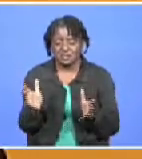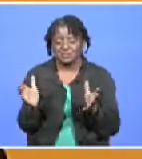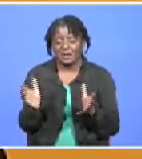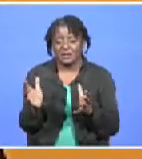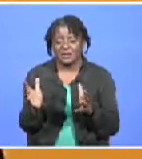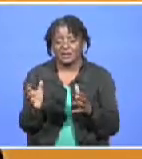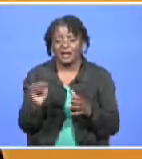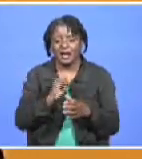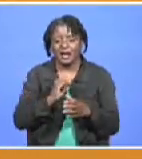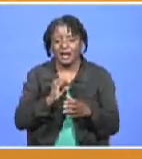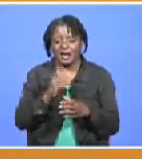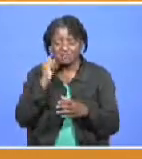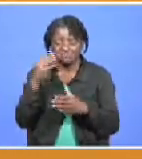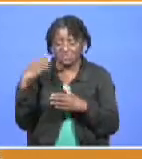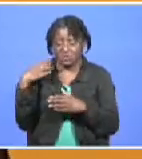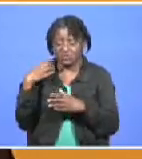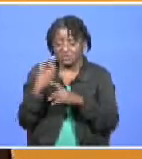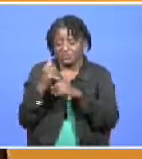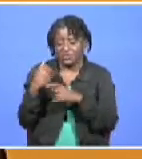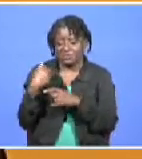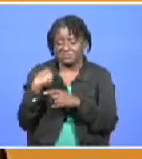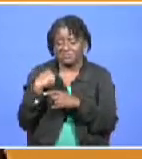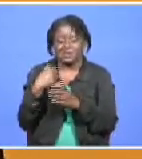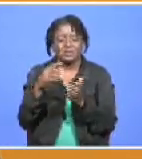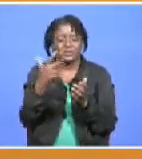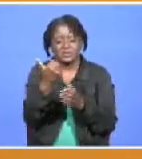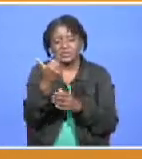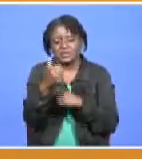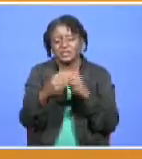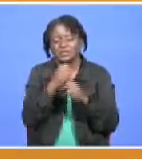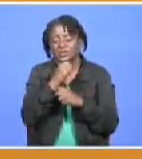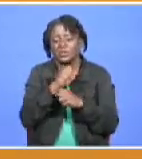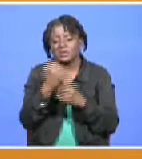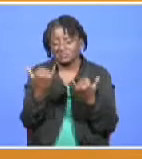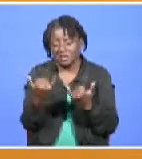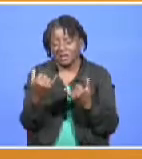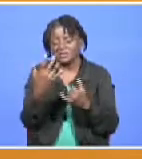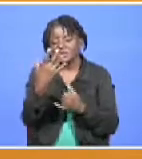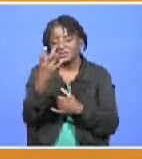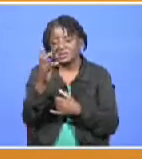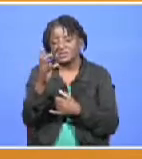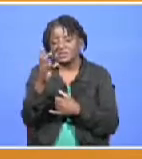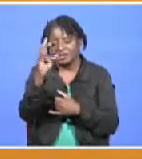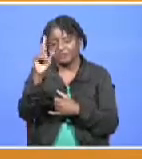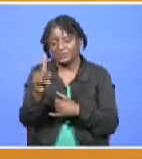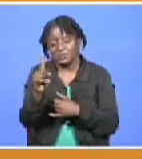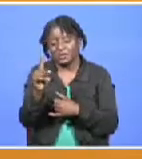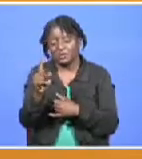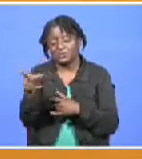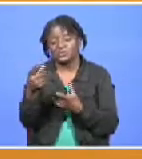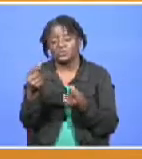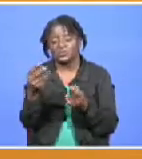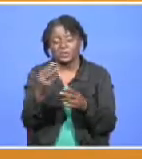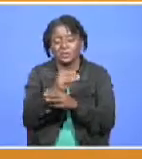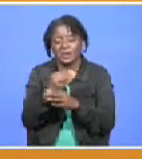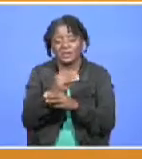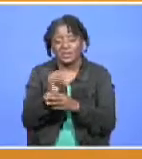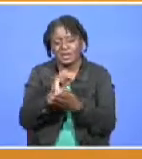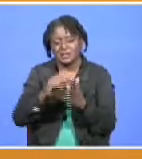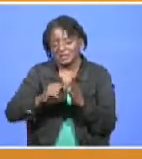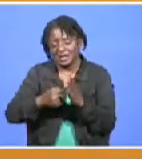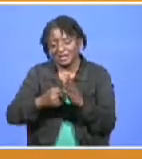old. So, and I'm 71. You do the maths, all right? You do the maths. So I started the Cougars Club when I was